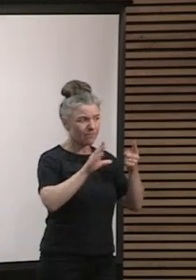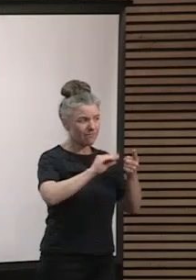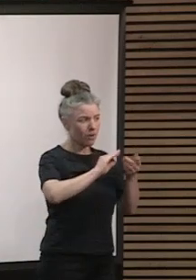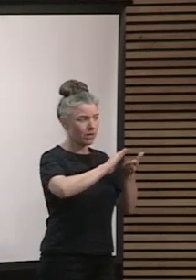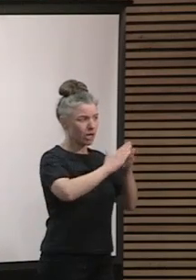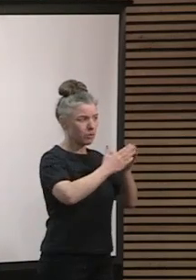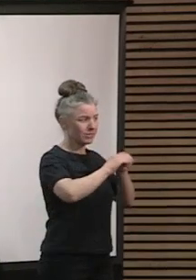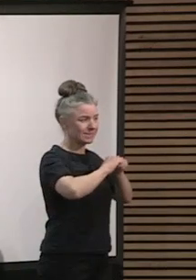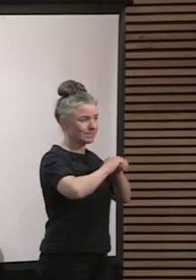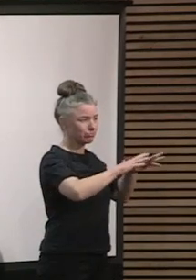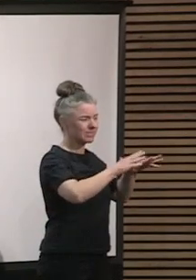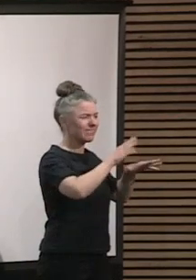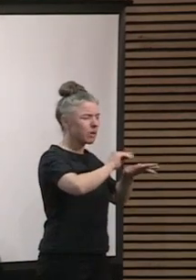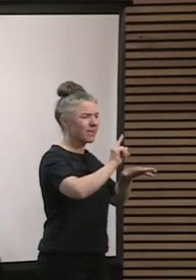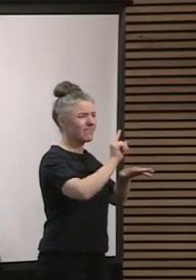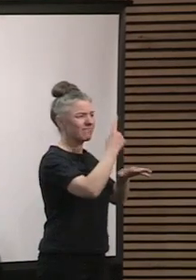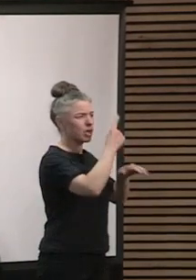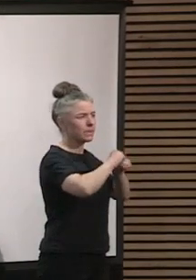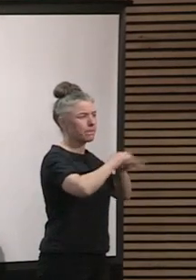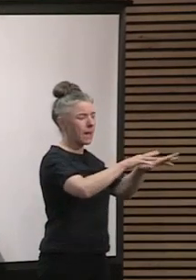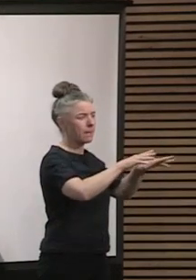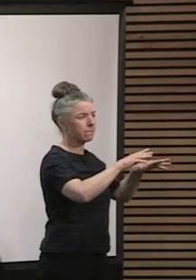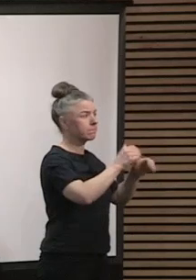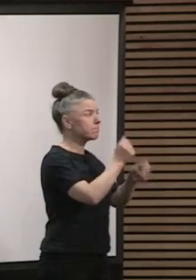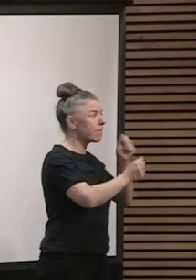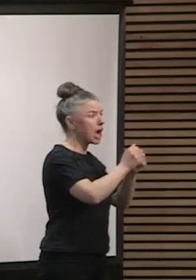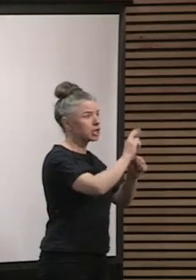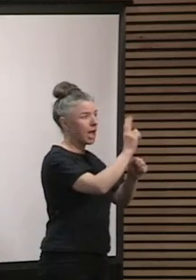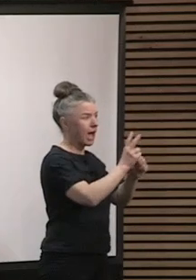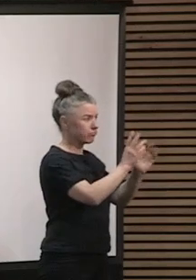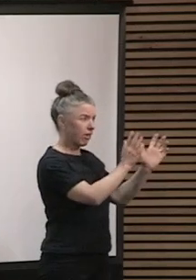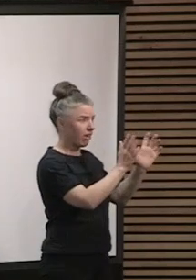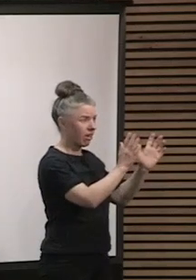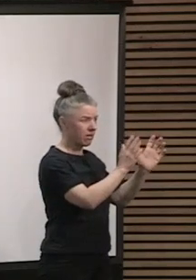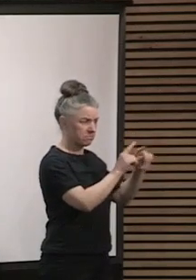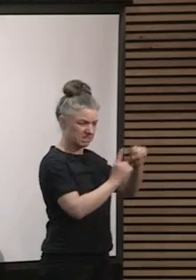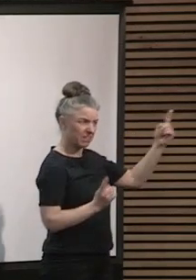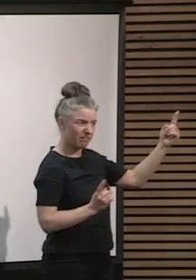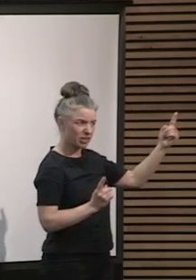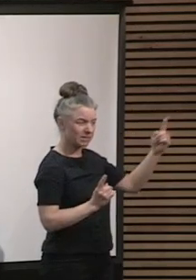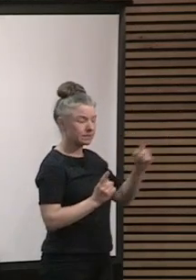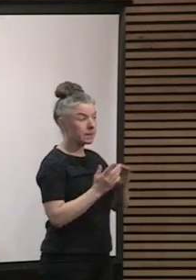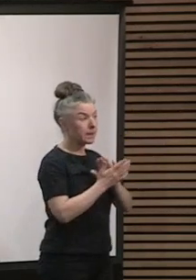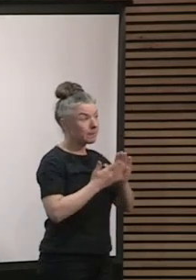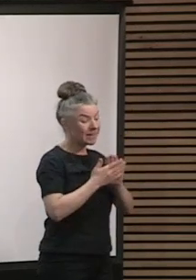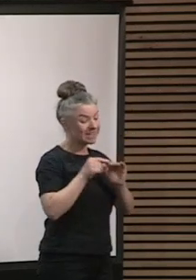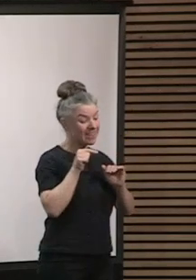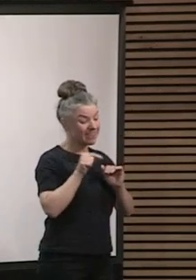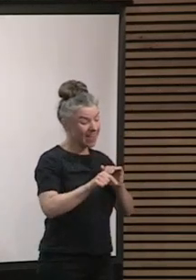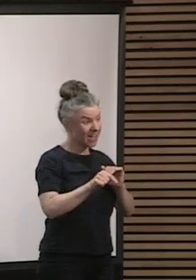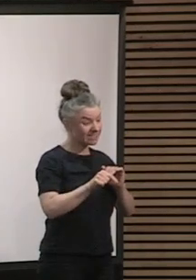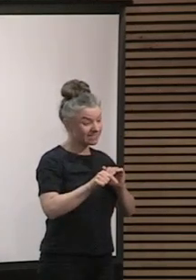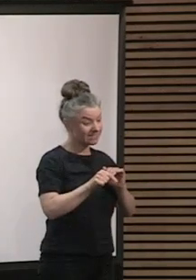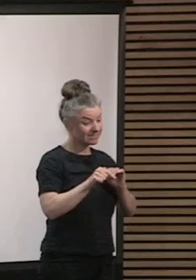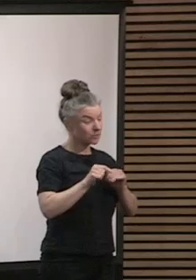cases in our first original outbreak in New Zealand. This suggests this is not a case of the virus